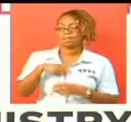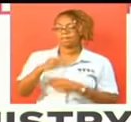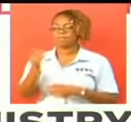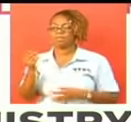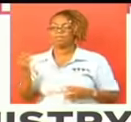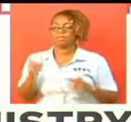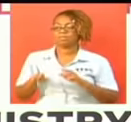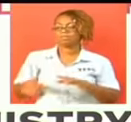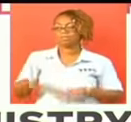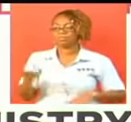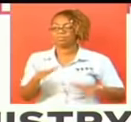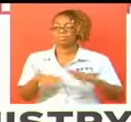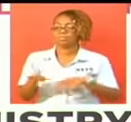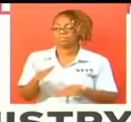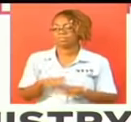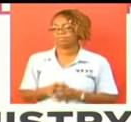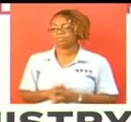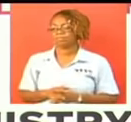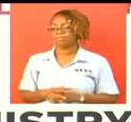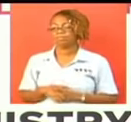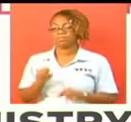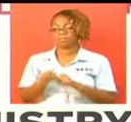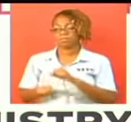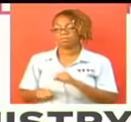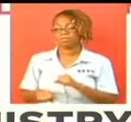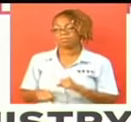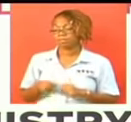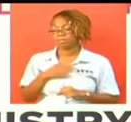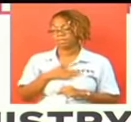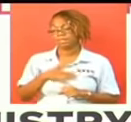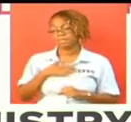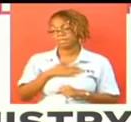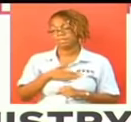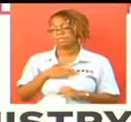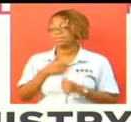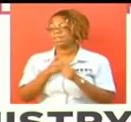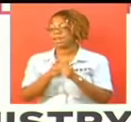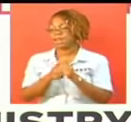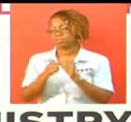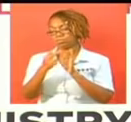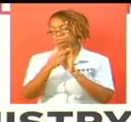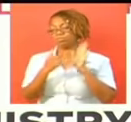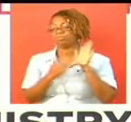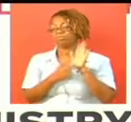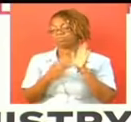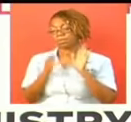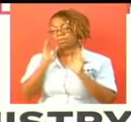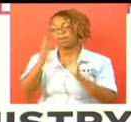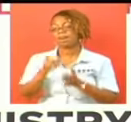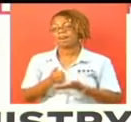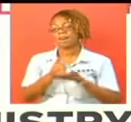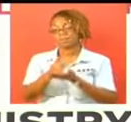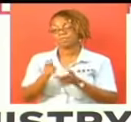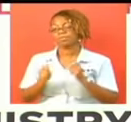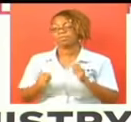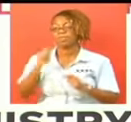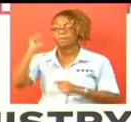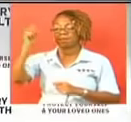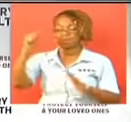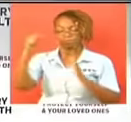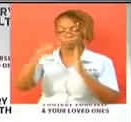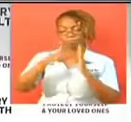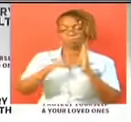we optimize or get the best out of our adherence to them, the more quickly the rate of cases will come down.